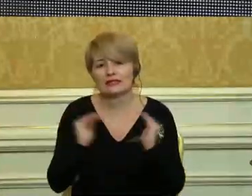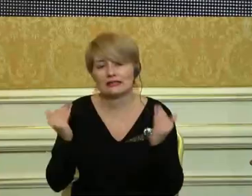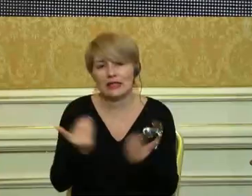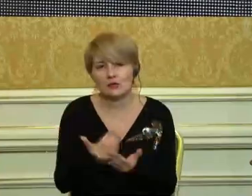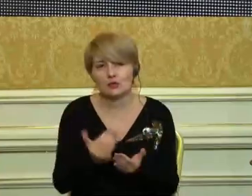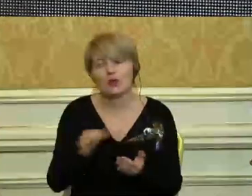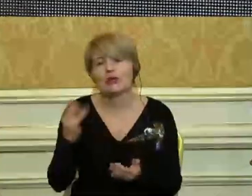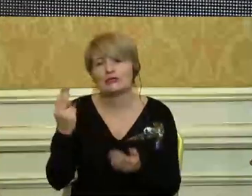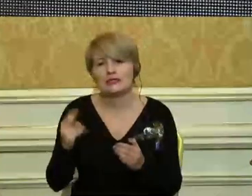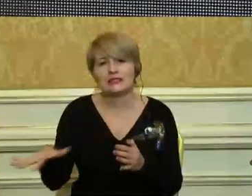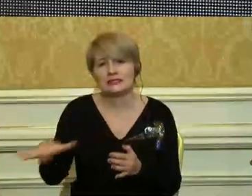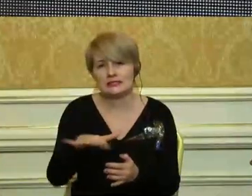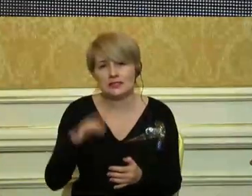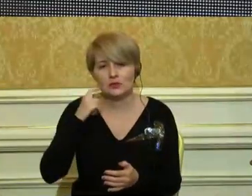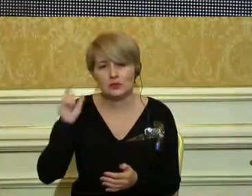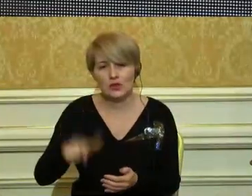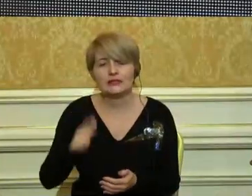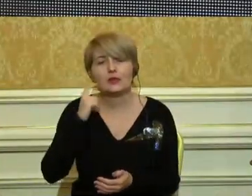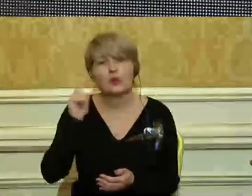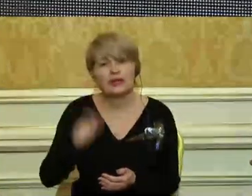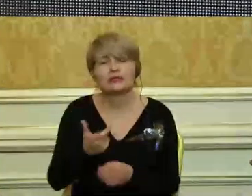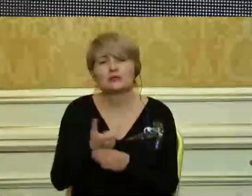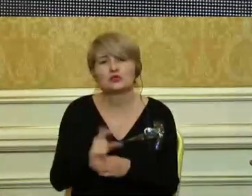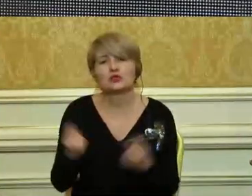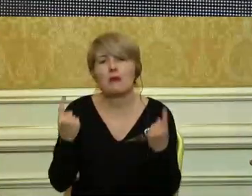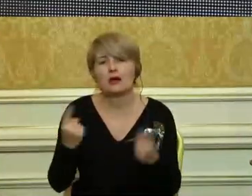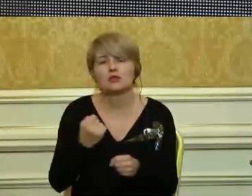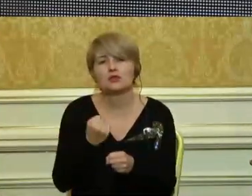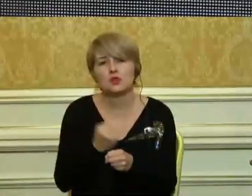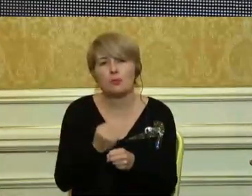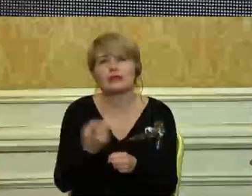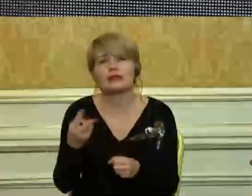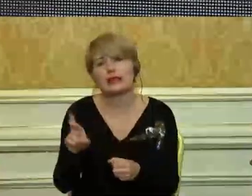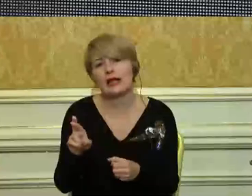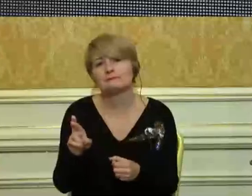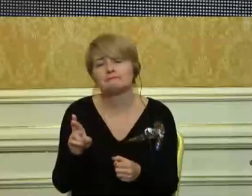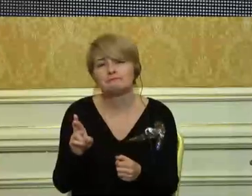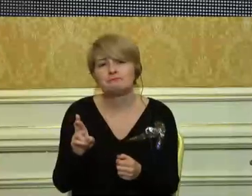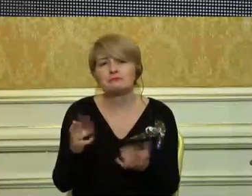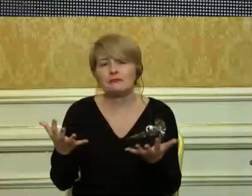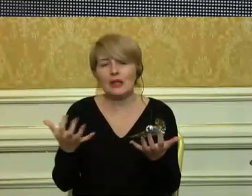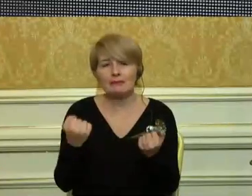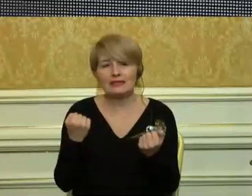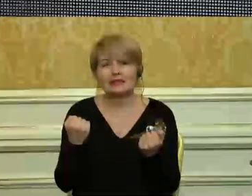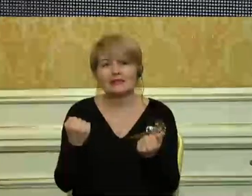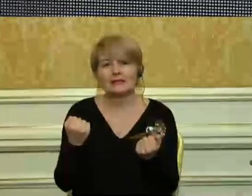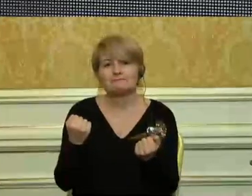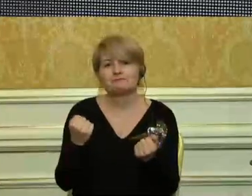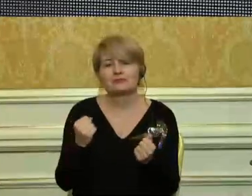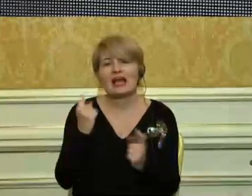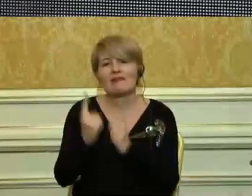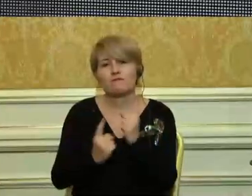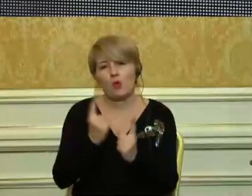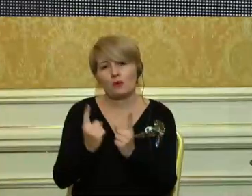made significant strides on defense reform, including the recently adopted Law on National Security, which provides a